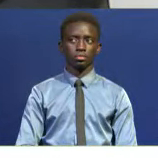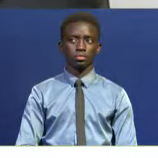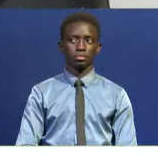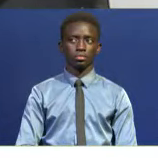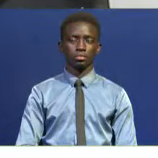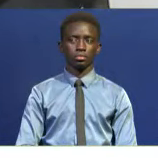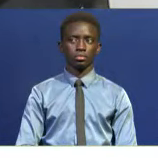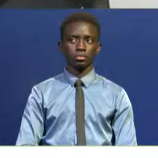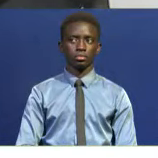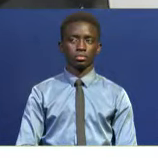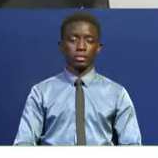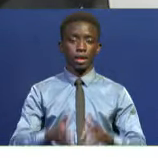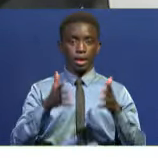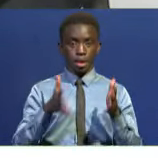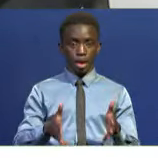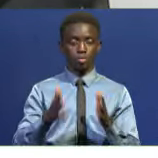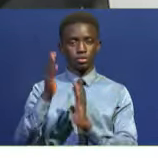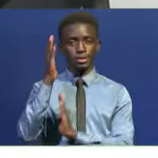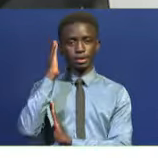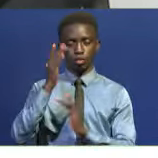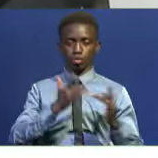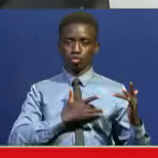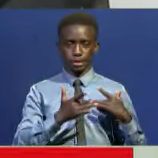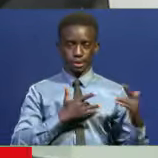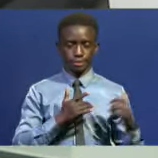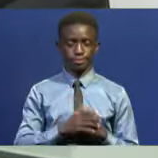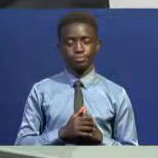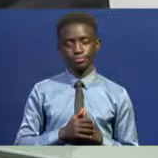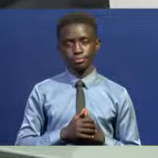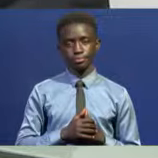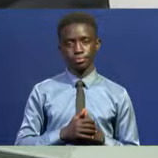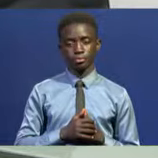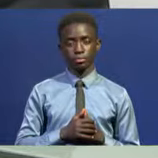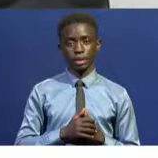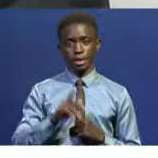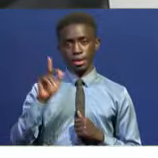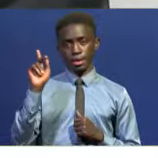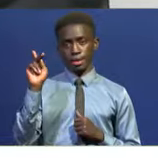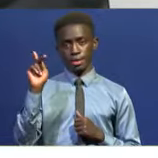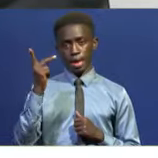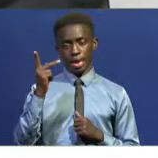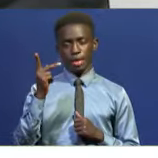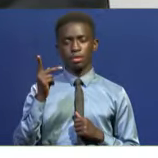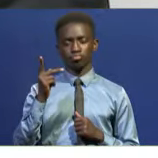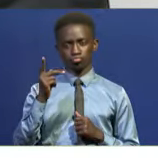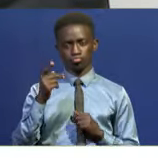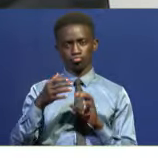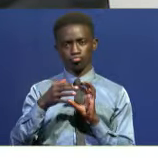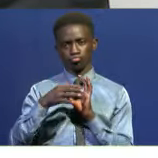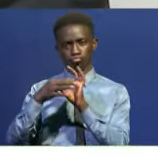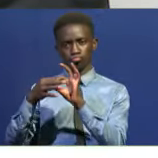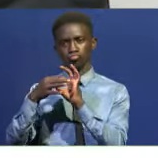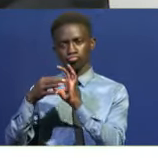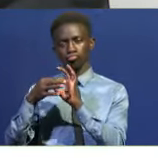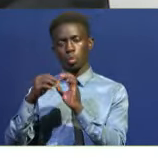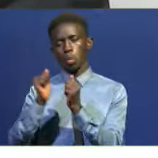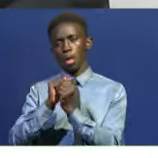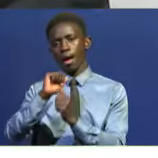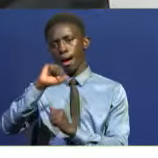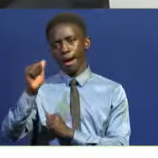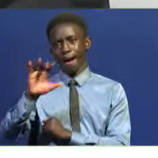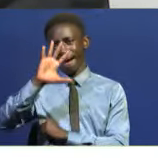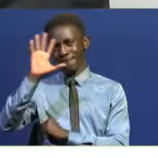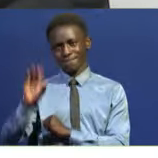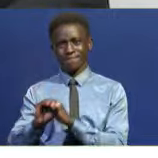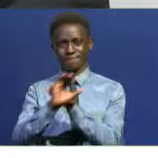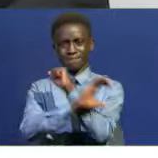on to security concerns. Kenya is committed in its collaboration with other African nations, particularly